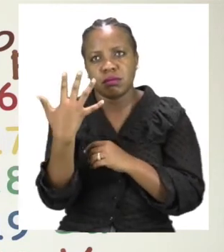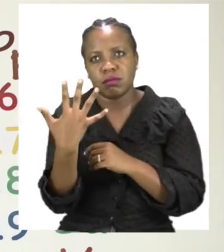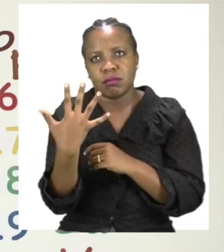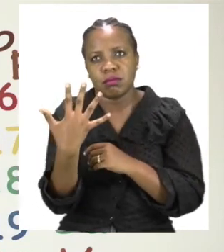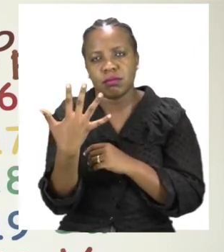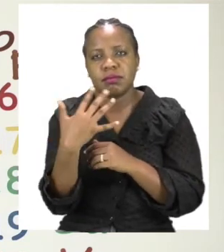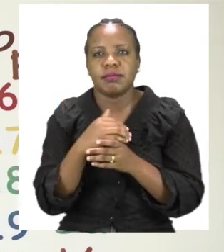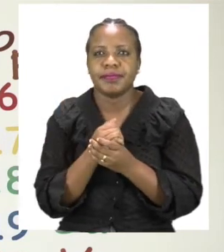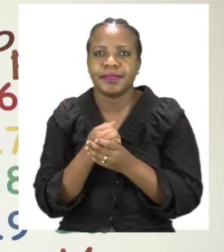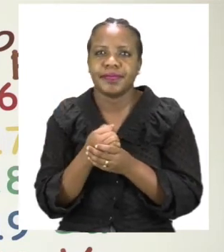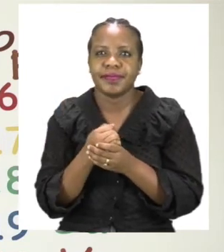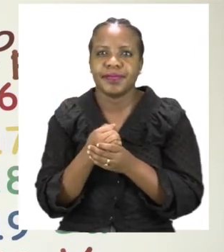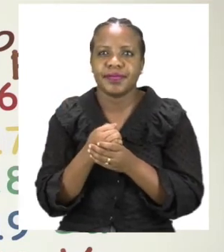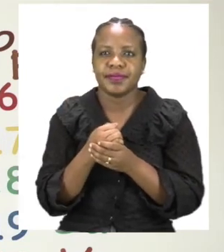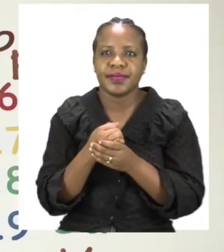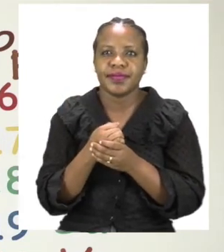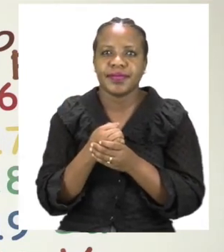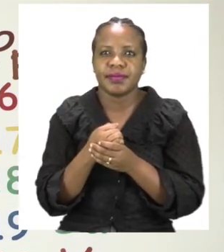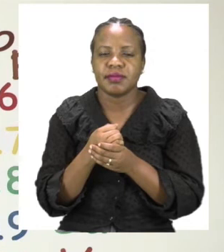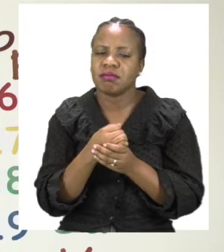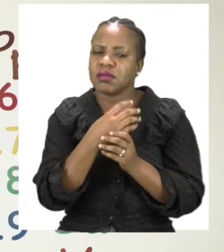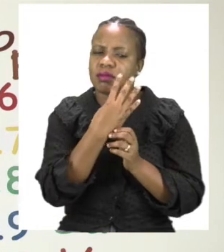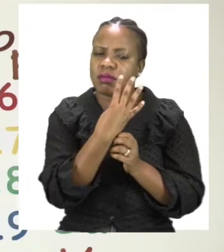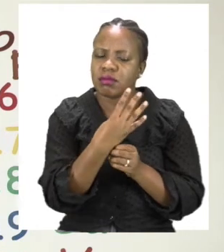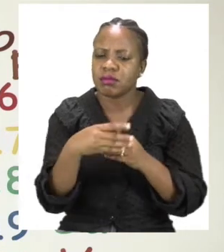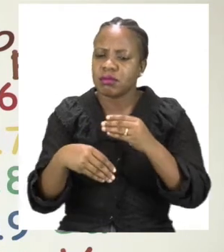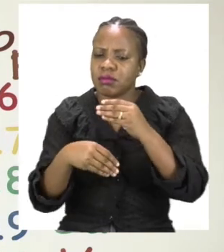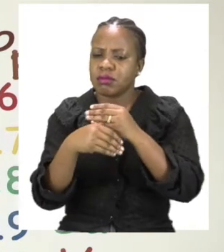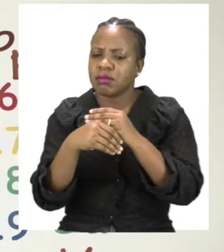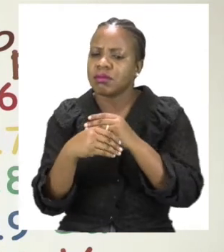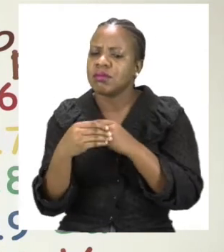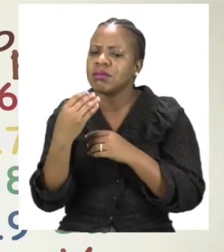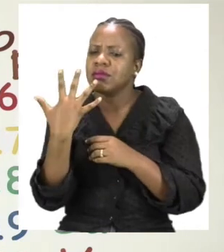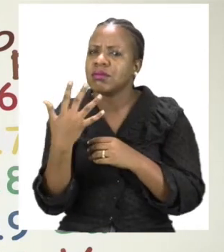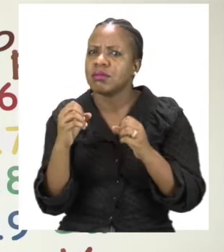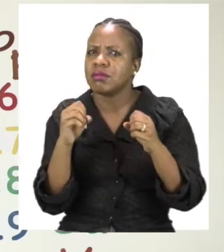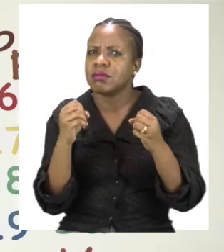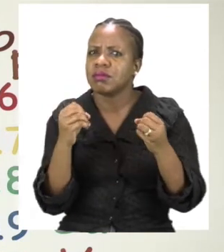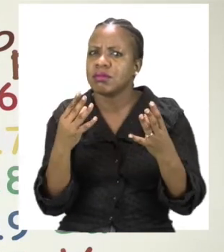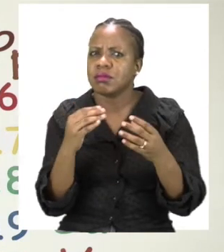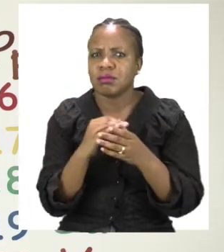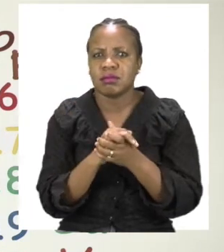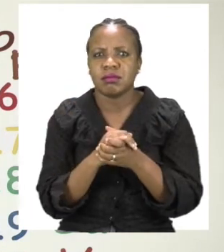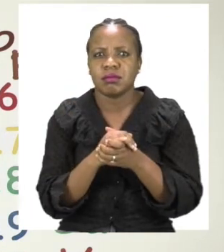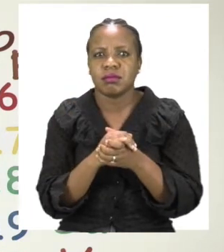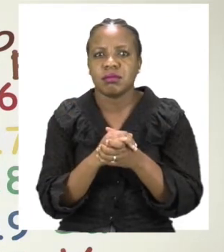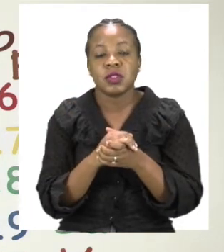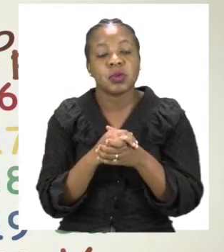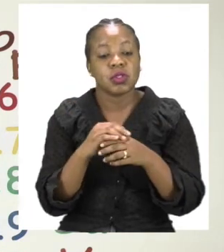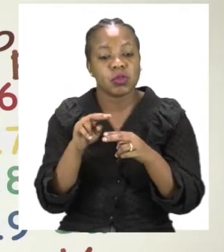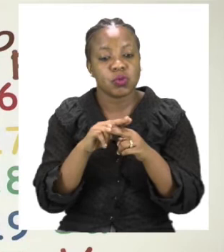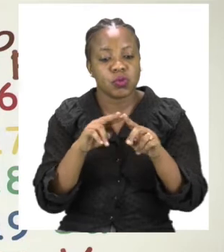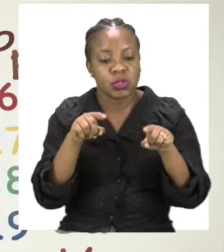5. And what is 4 plus 5? Well, we can use our counters. Now we